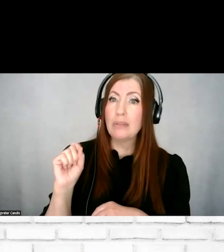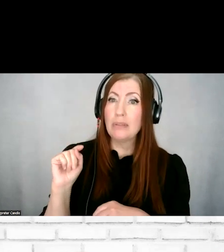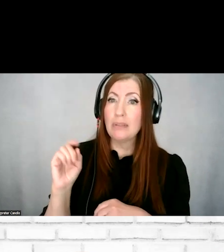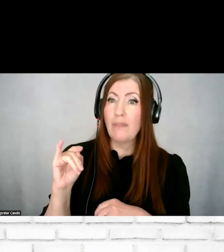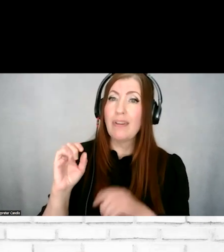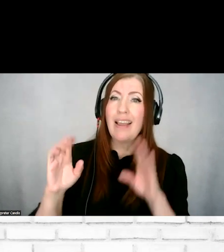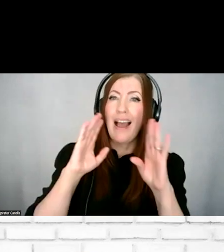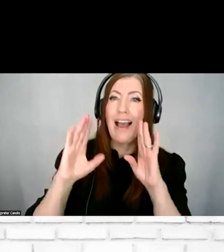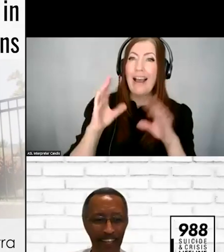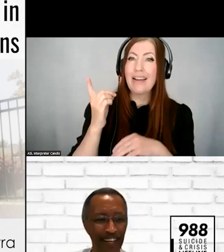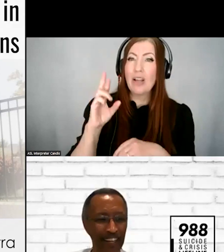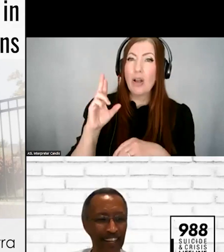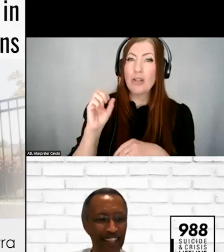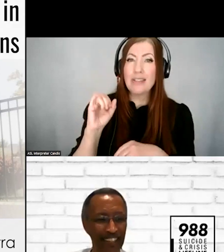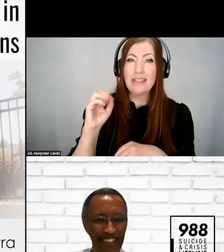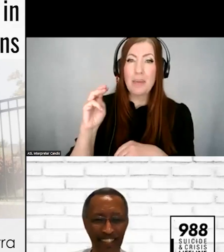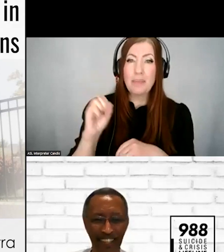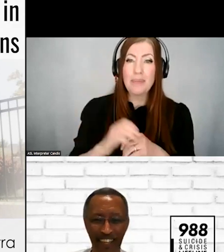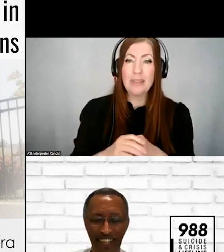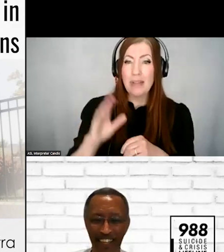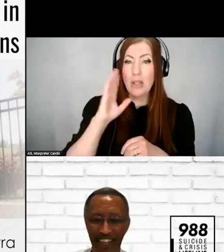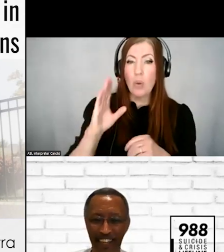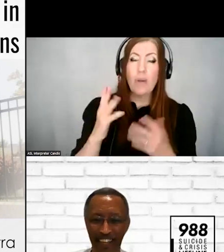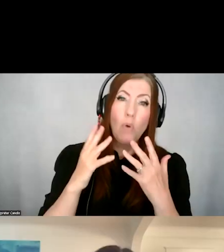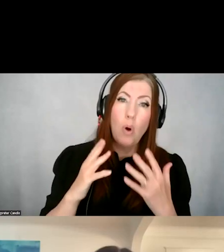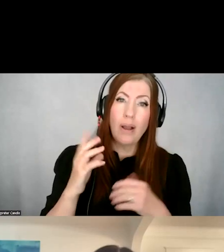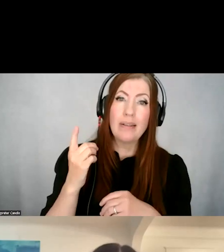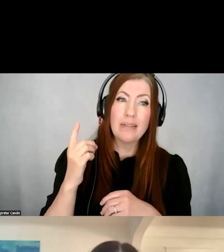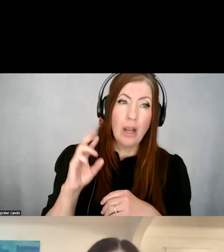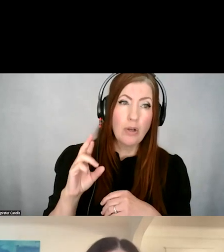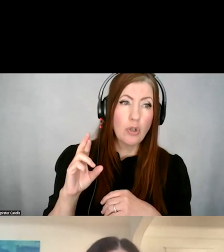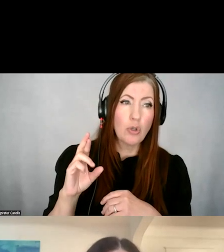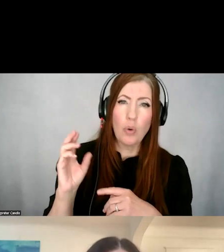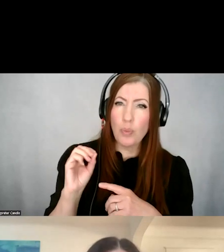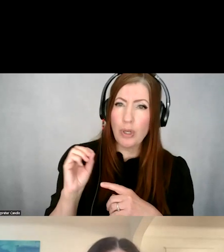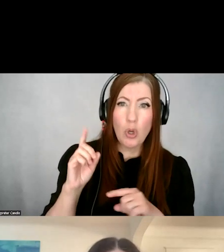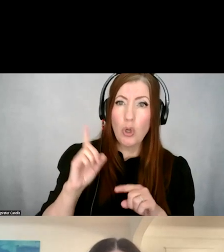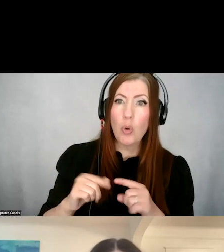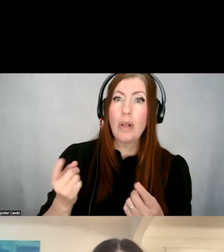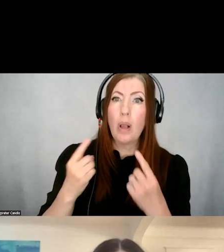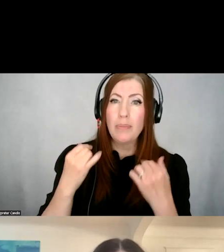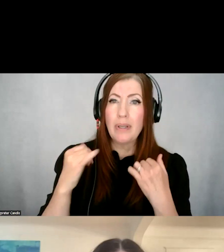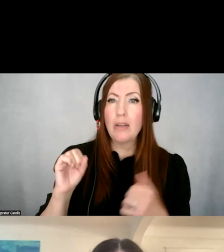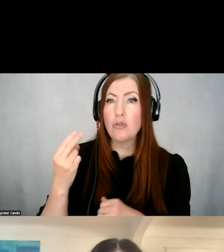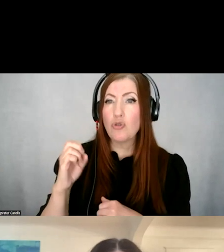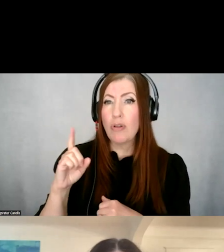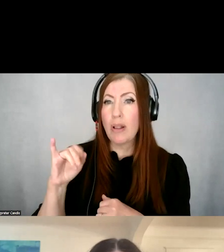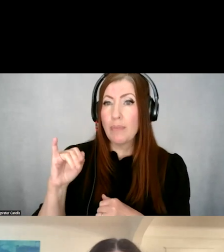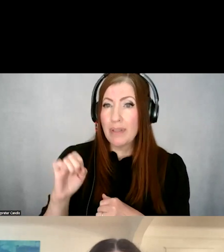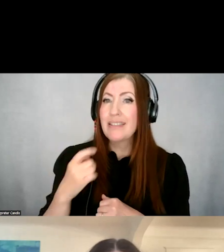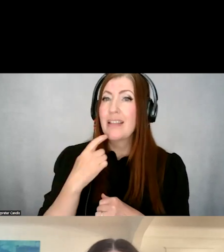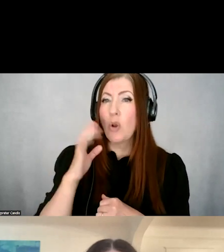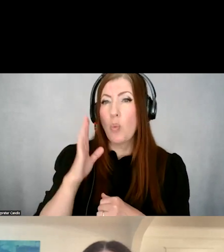Dr. Sims. Thank Hi you. there. Unfortunately, Dr. Warrior could not be on today, so Shelby said she would join me, which